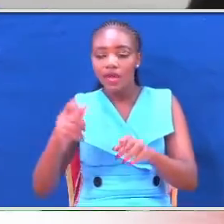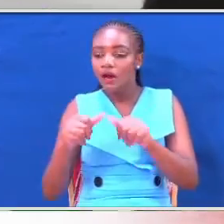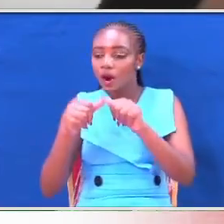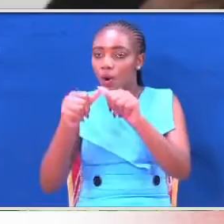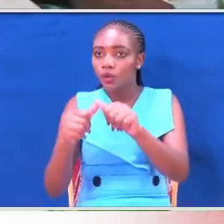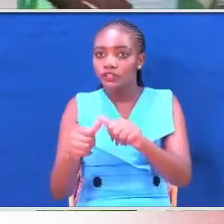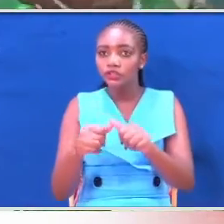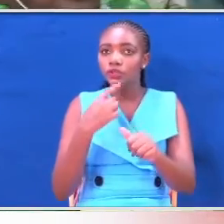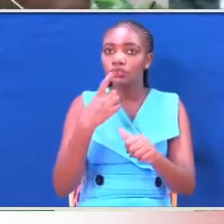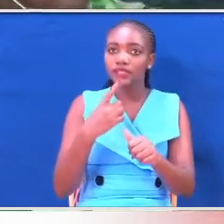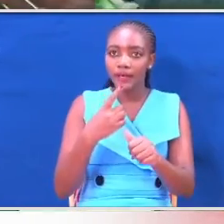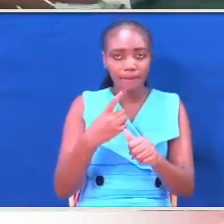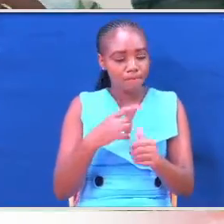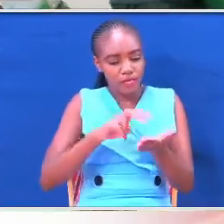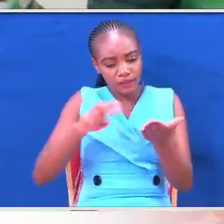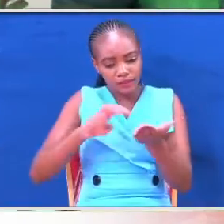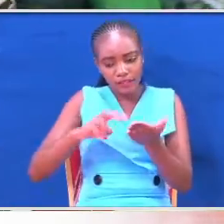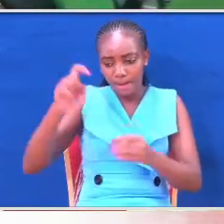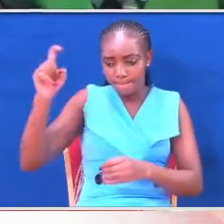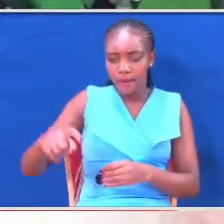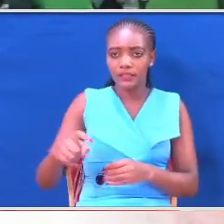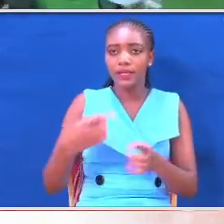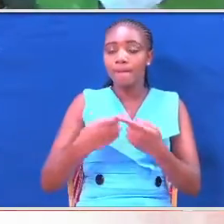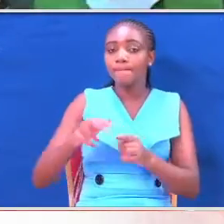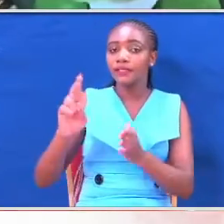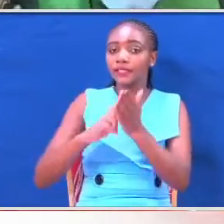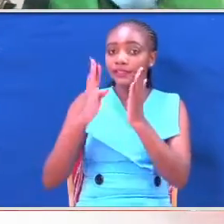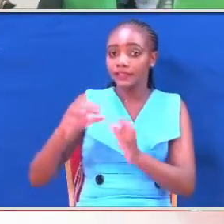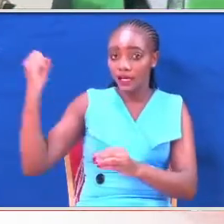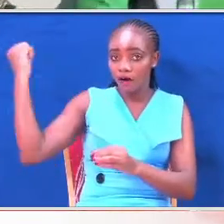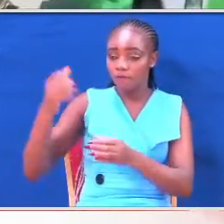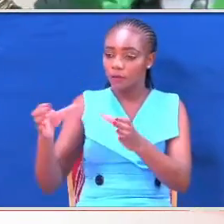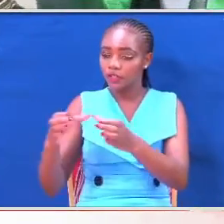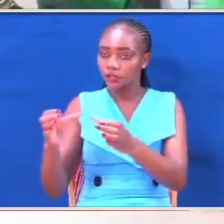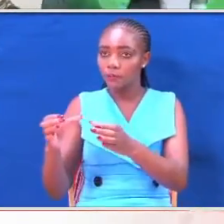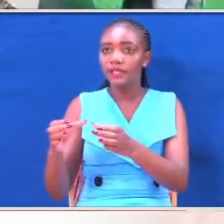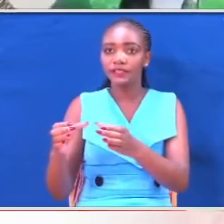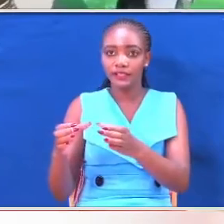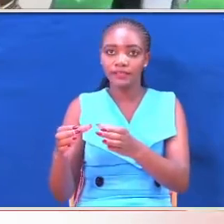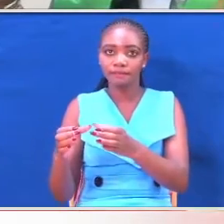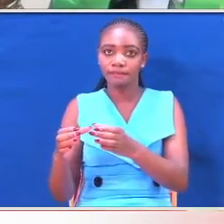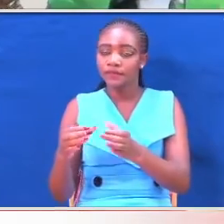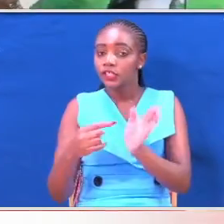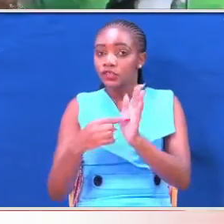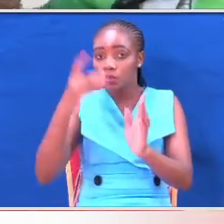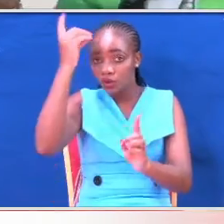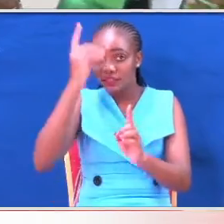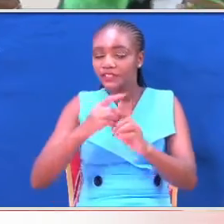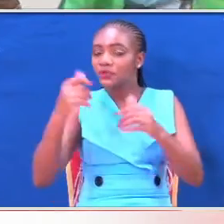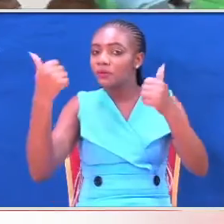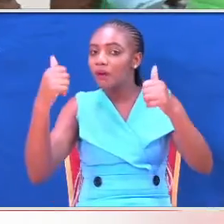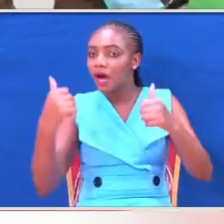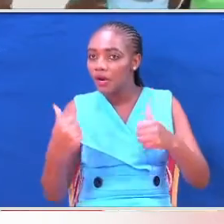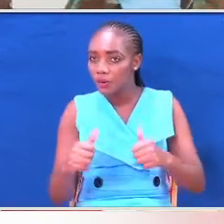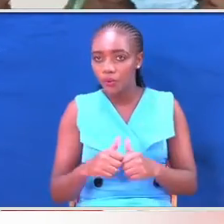to proclaim the death of NASA, the Registrar of Political Parties would be hand-tied to review the decision of Ford Kenya